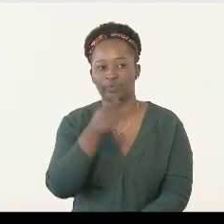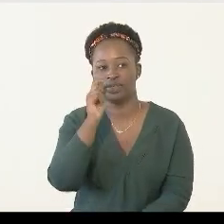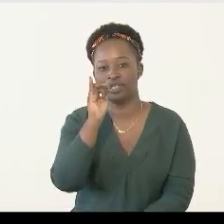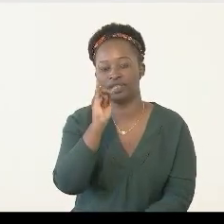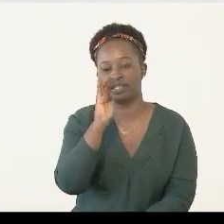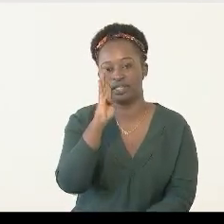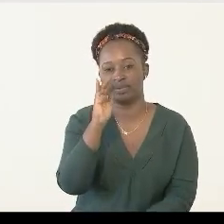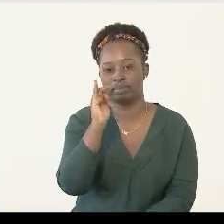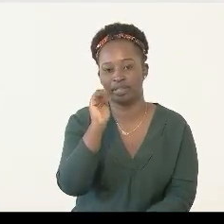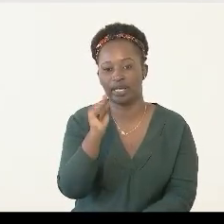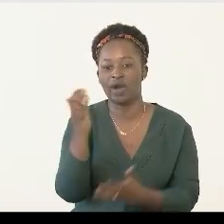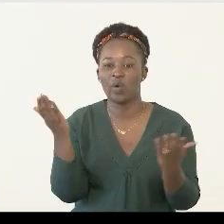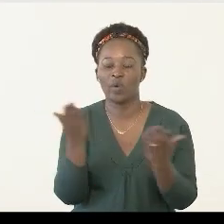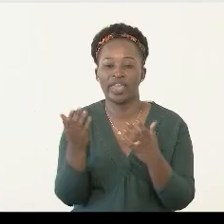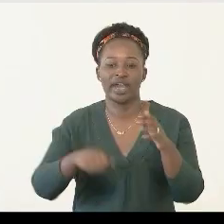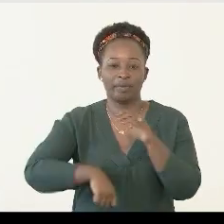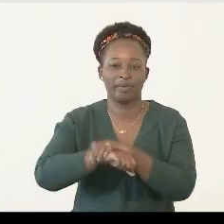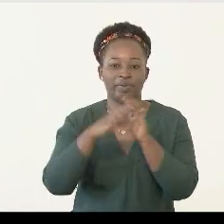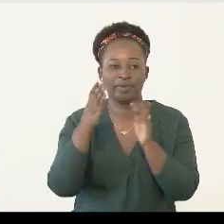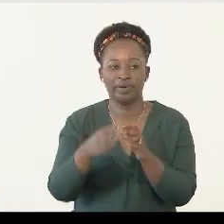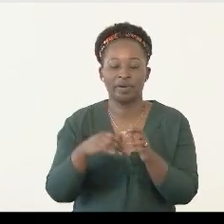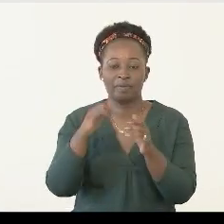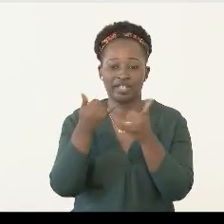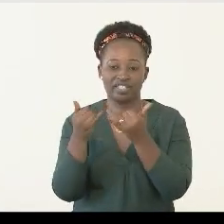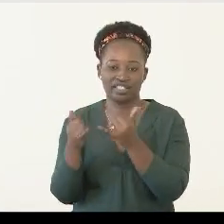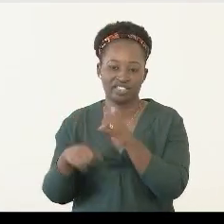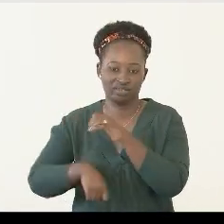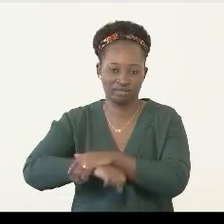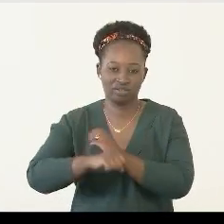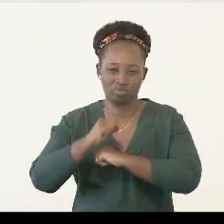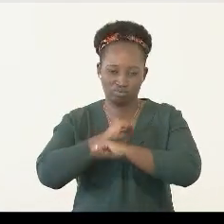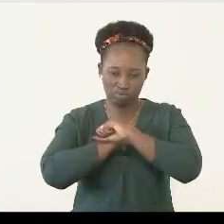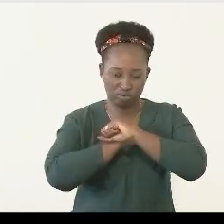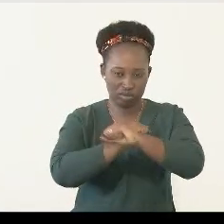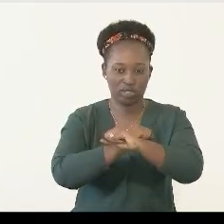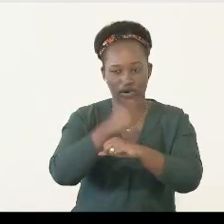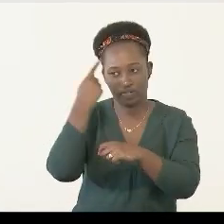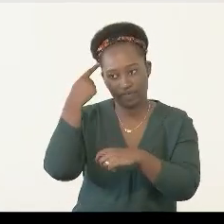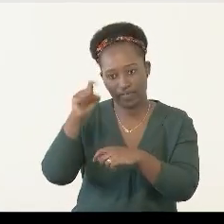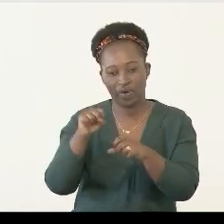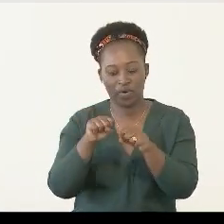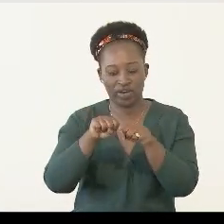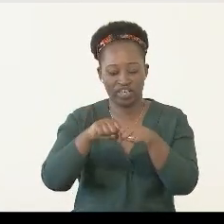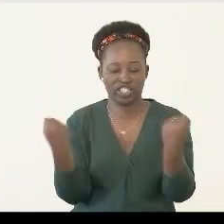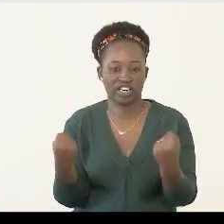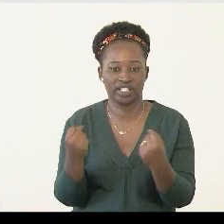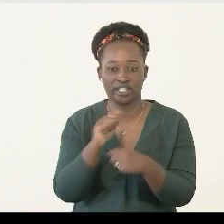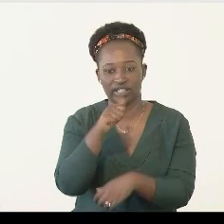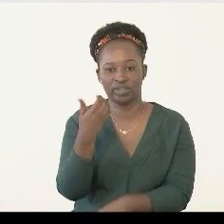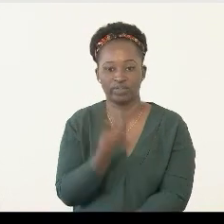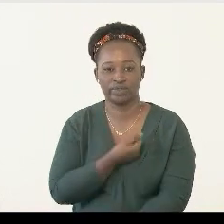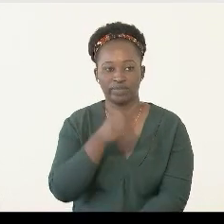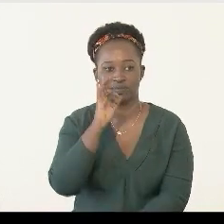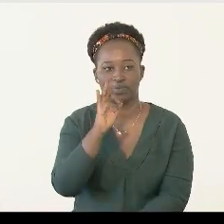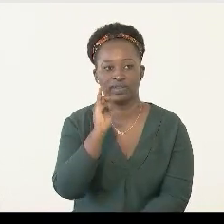bone, where footballers put shin guards to protect them from injury. Then we have